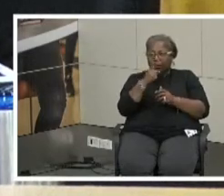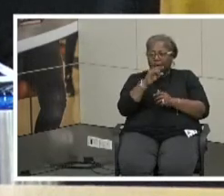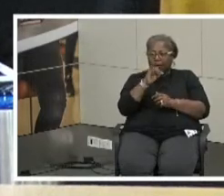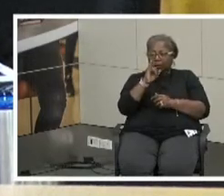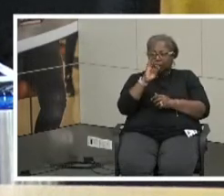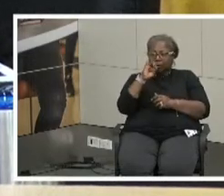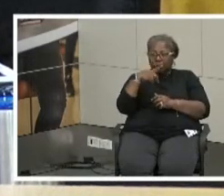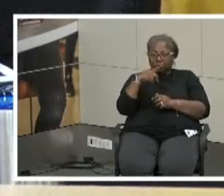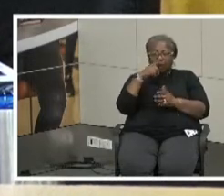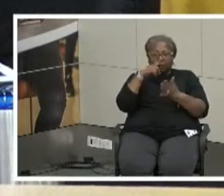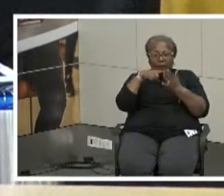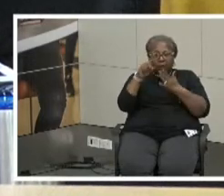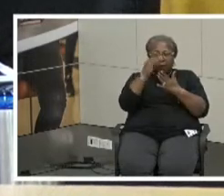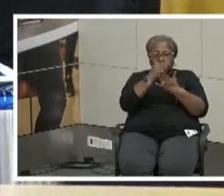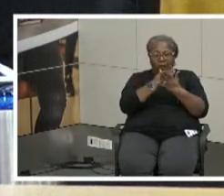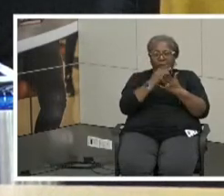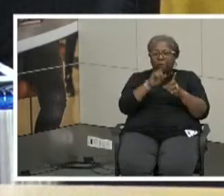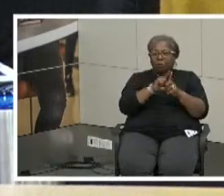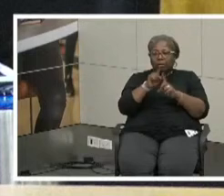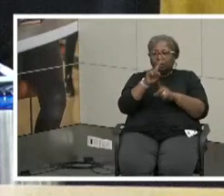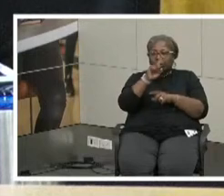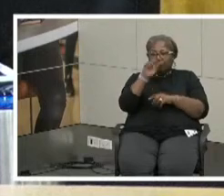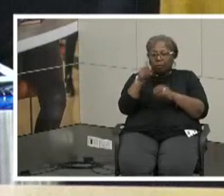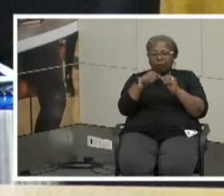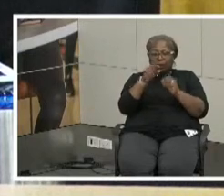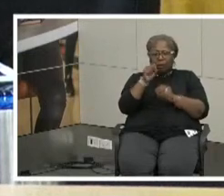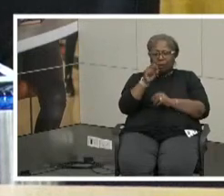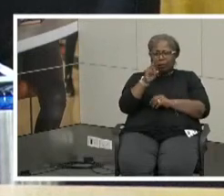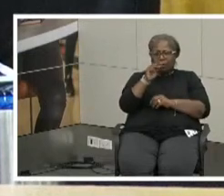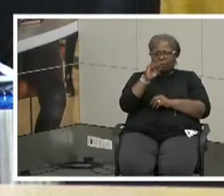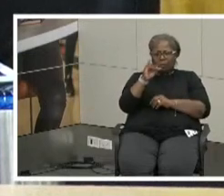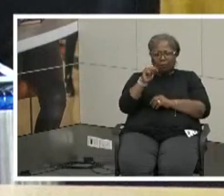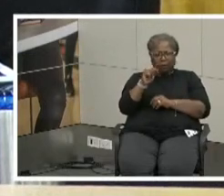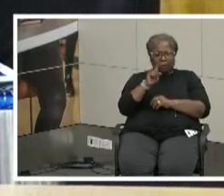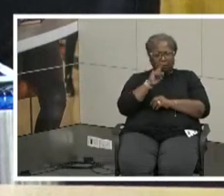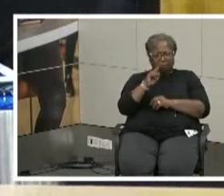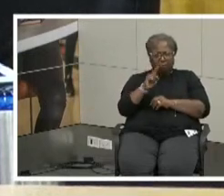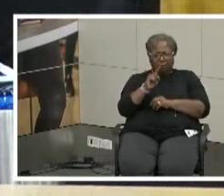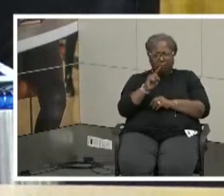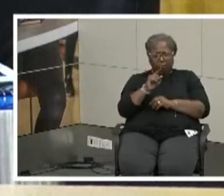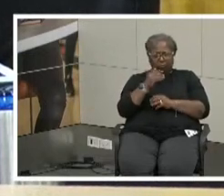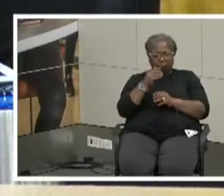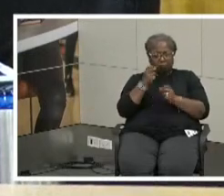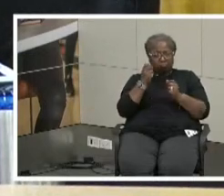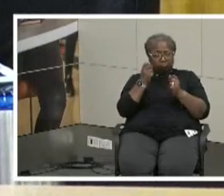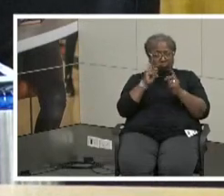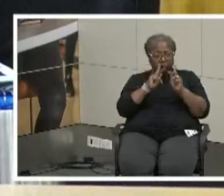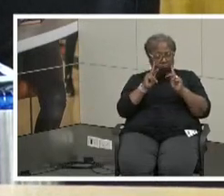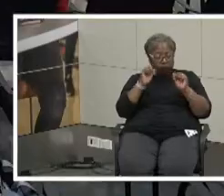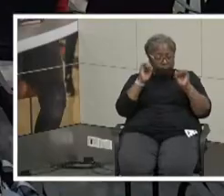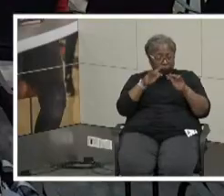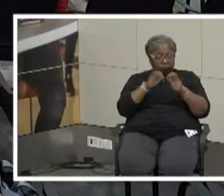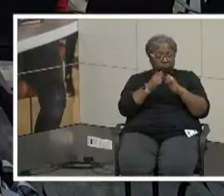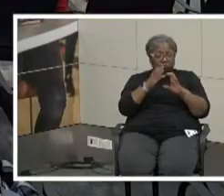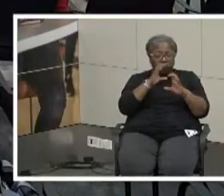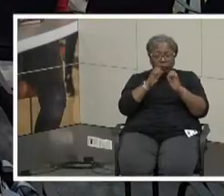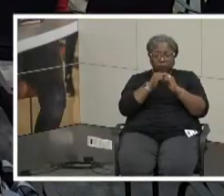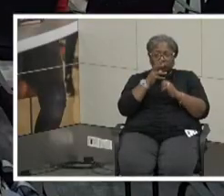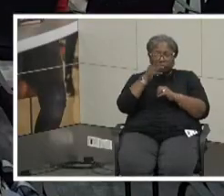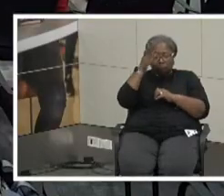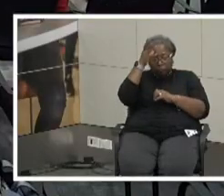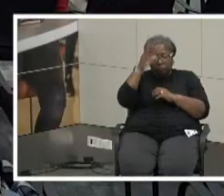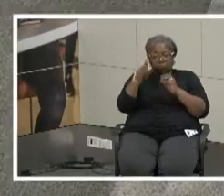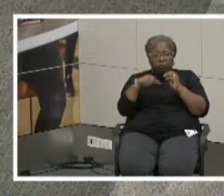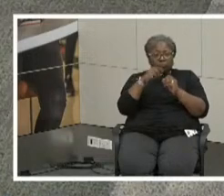checklist um and then a question about the summit um how was it was it well attended and how are we communicating with parents about the summit